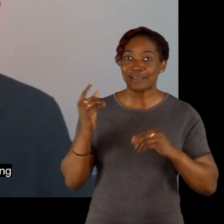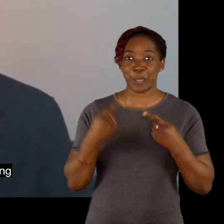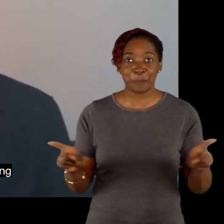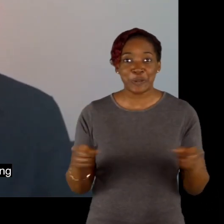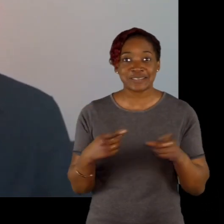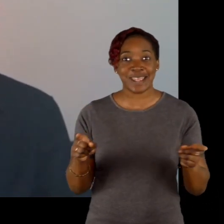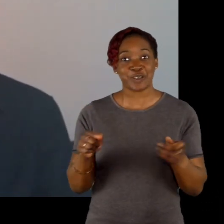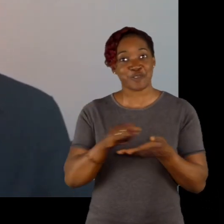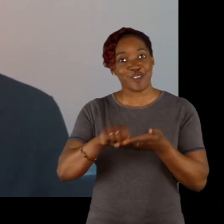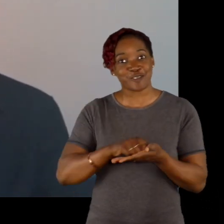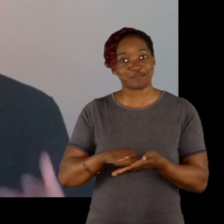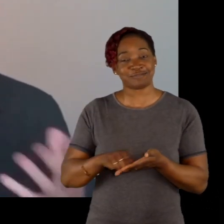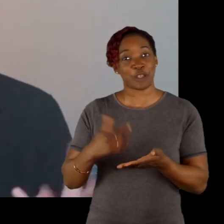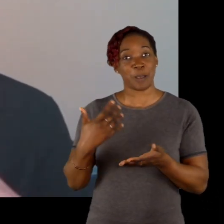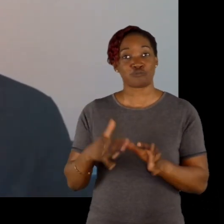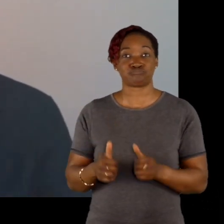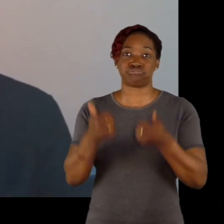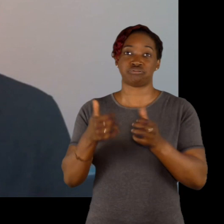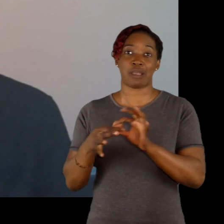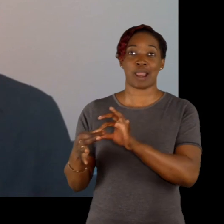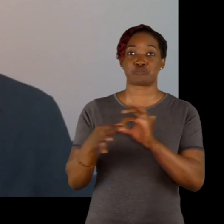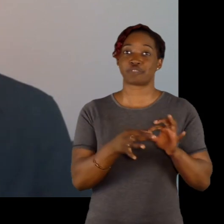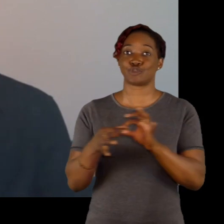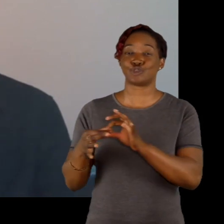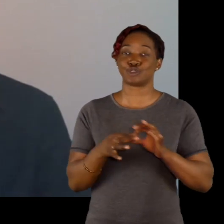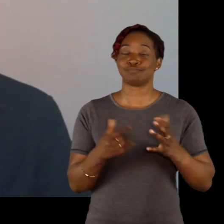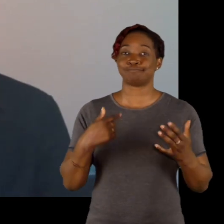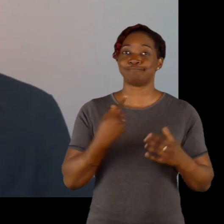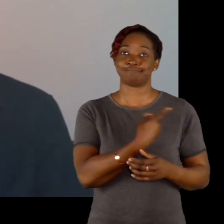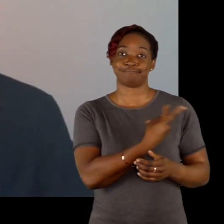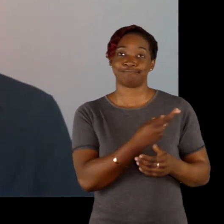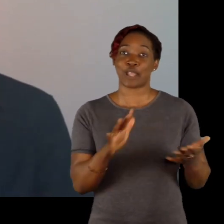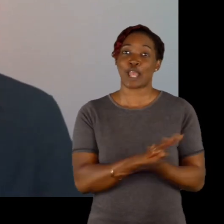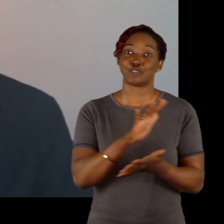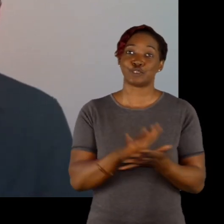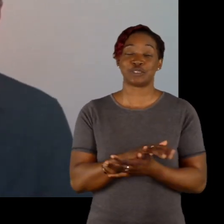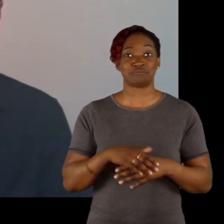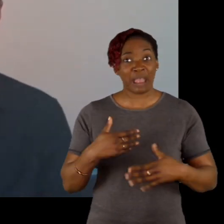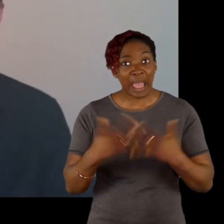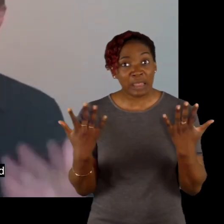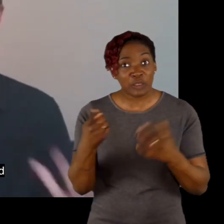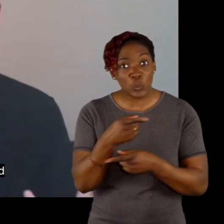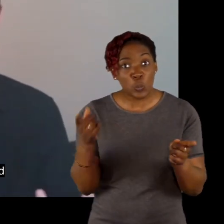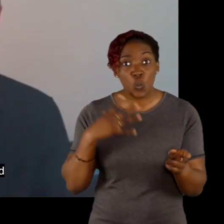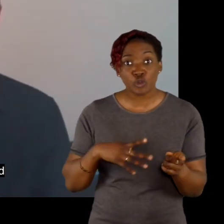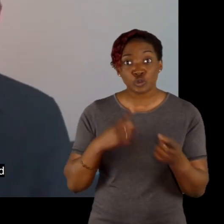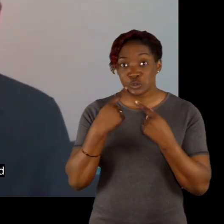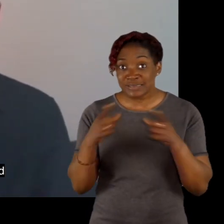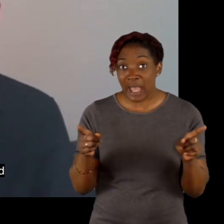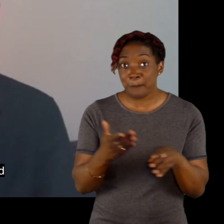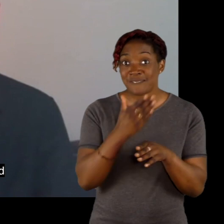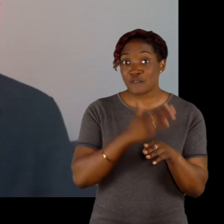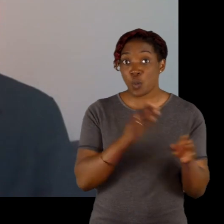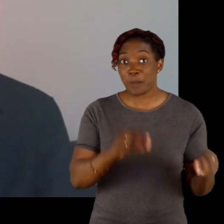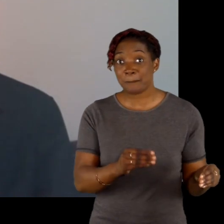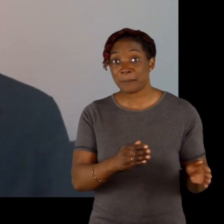score that we wrote for that one. It was a really great collaboration with Duncan. I really enjoyed. So yeah, is there anything you wanted to say about